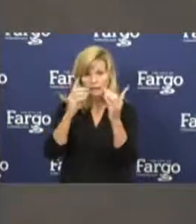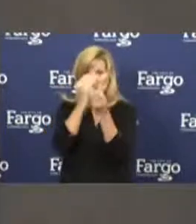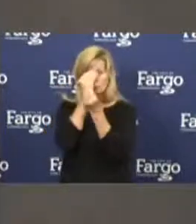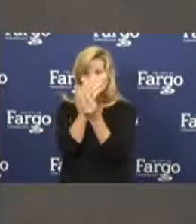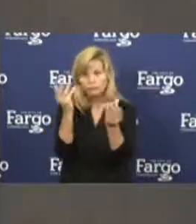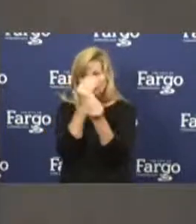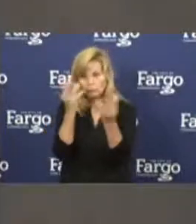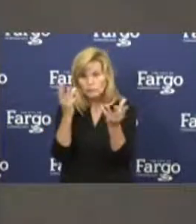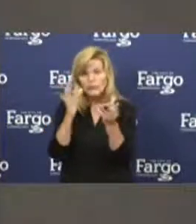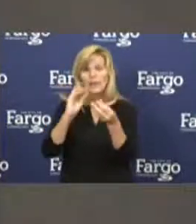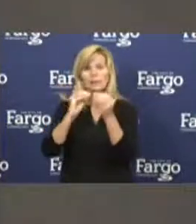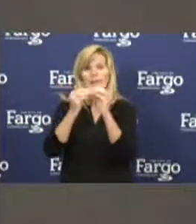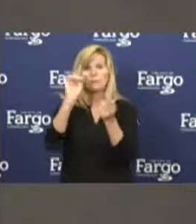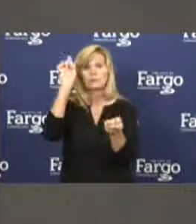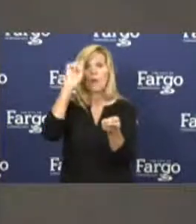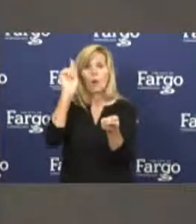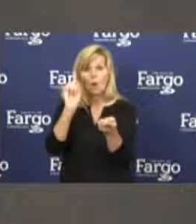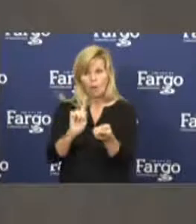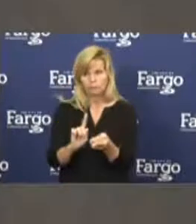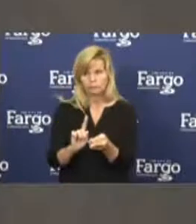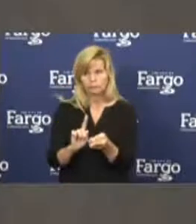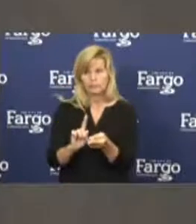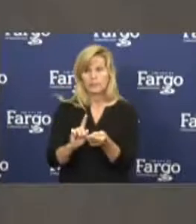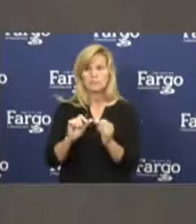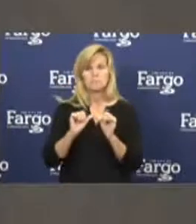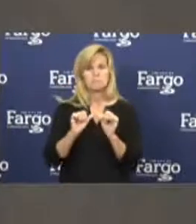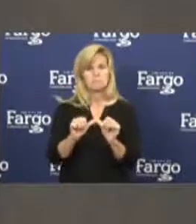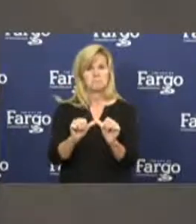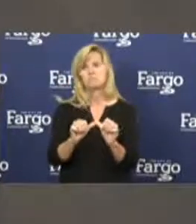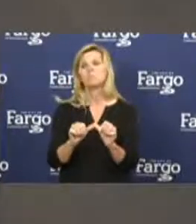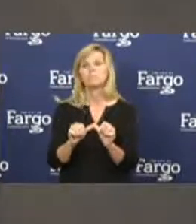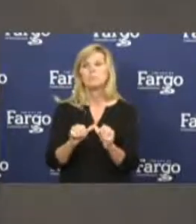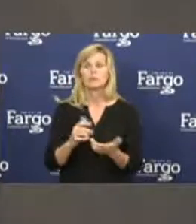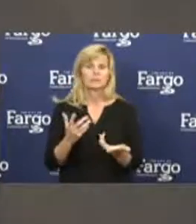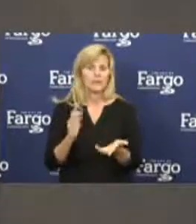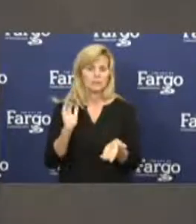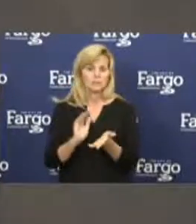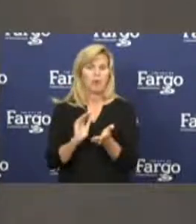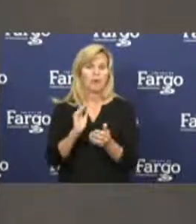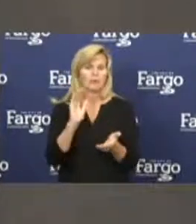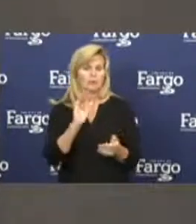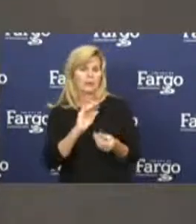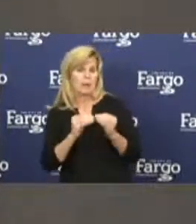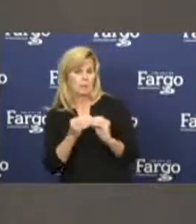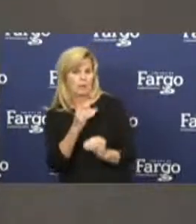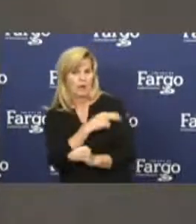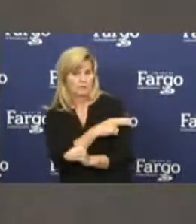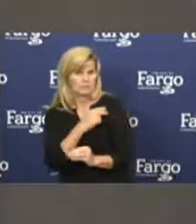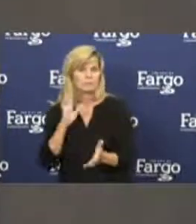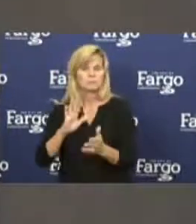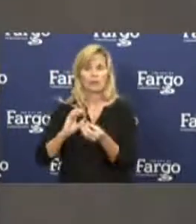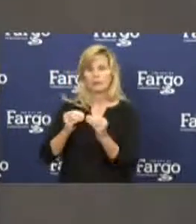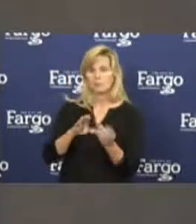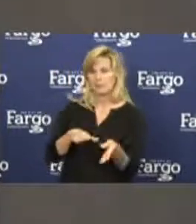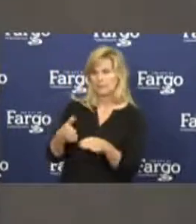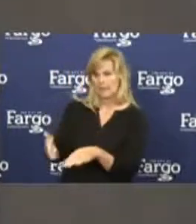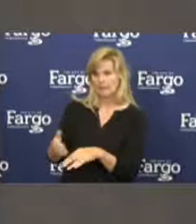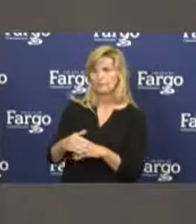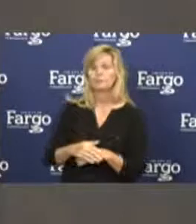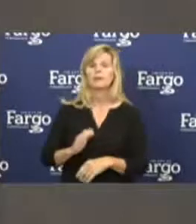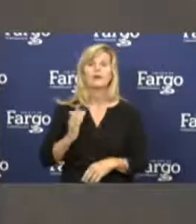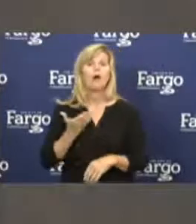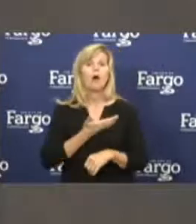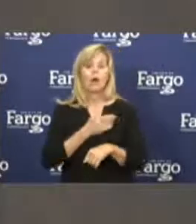we managed to decrease our numbers and have maintained a fairly static case count, hospitalization, and death rate. The push for the task